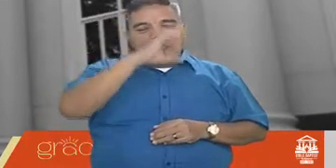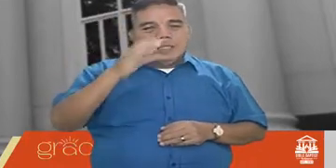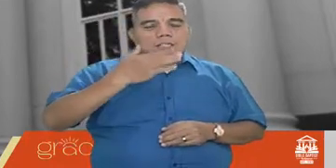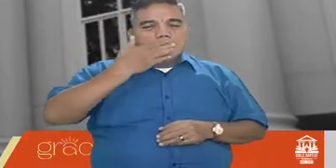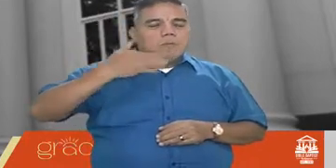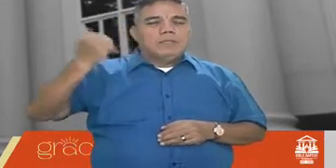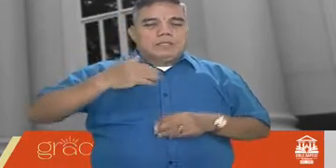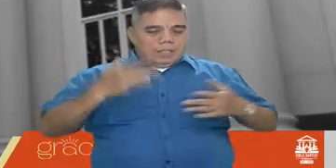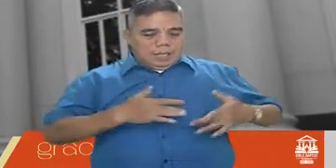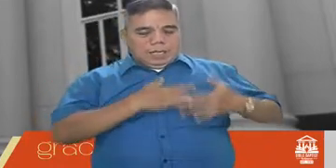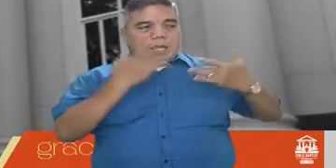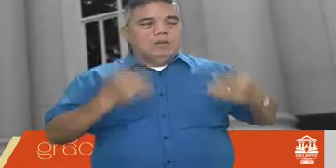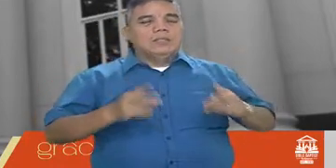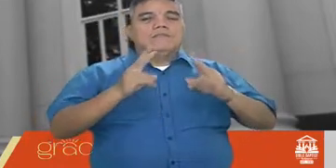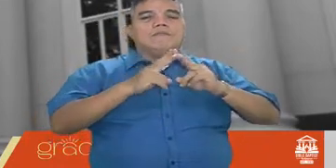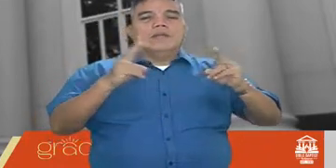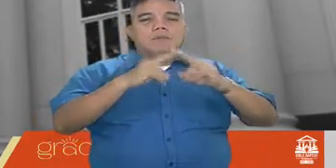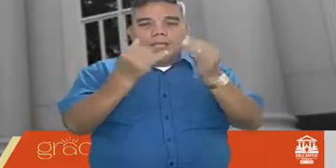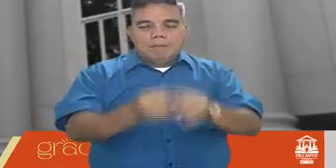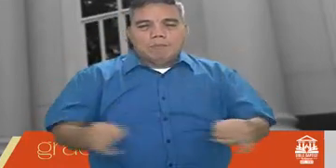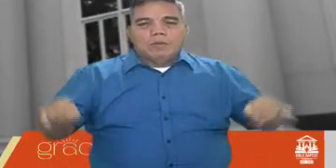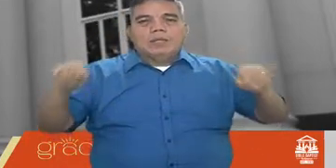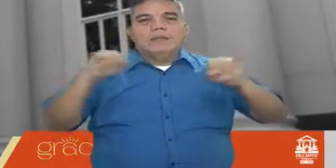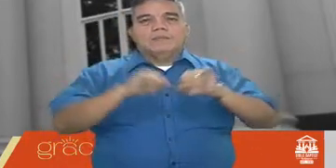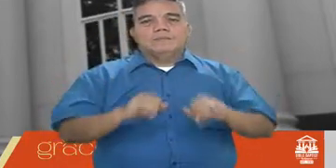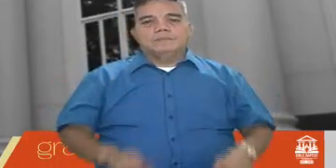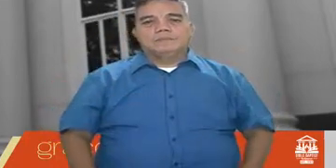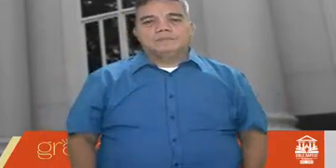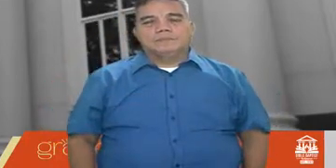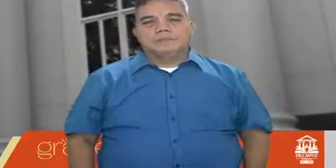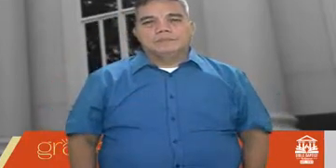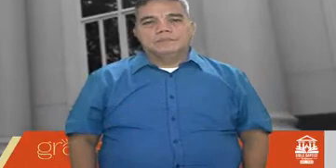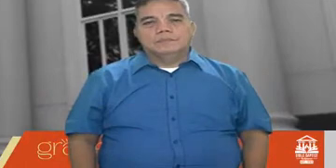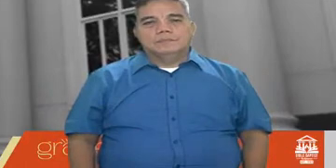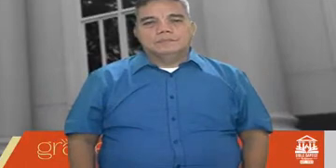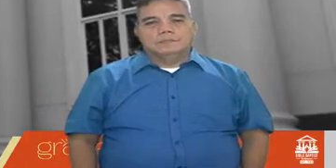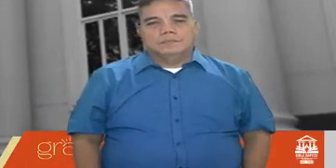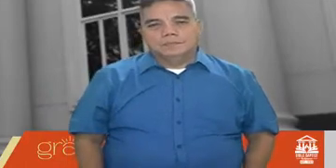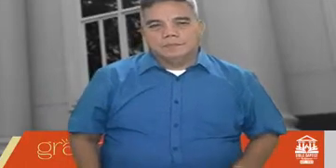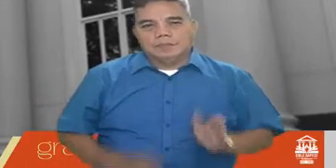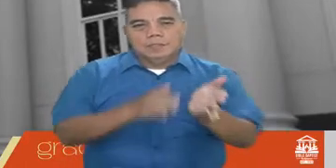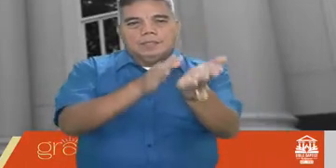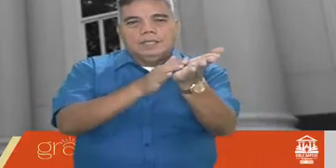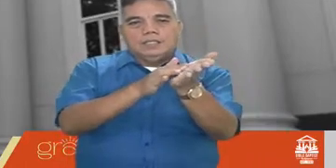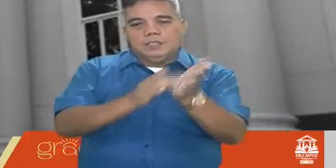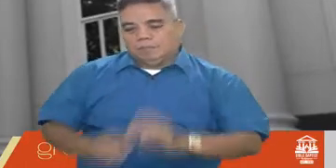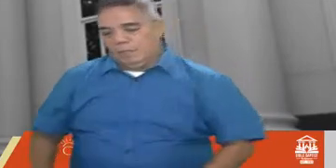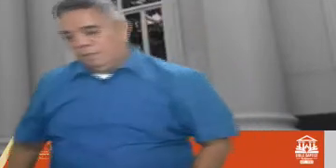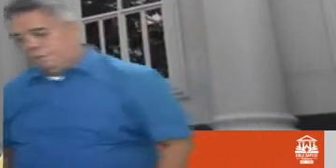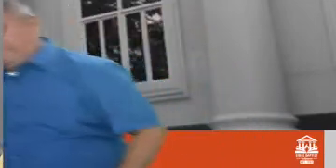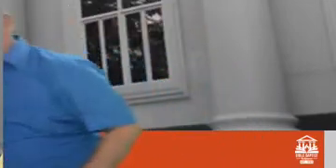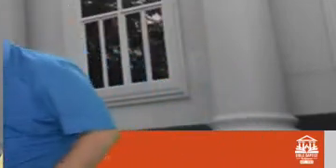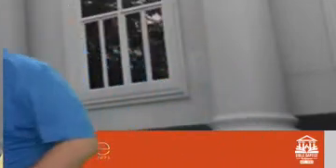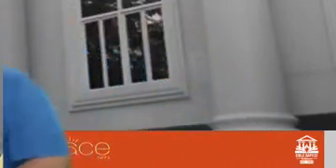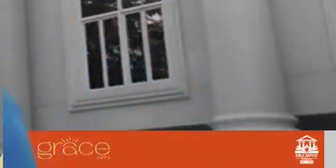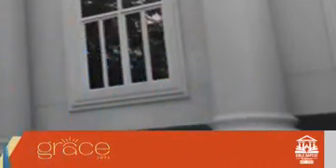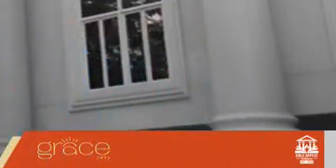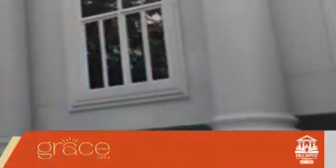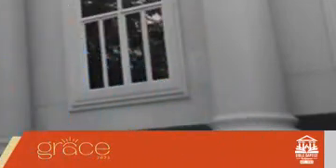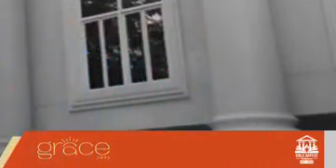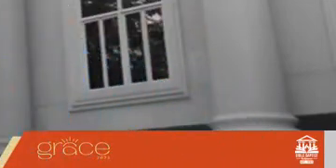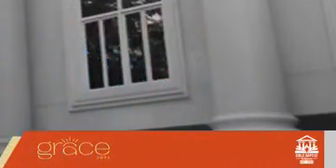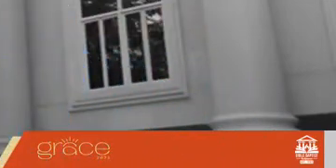searching for bitterness in our hearts is very important. And the reason why bitterness requires such diligence is